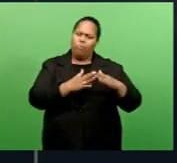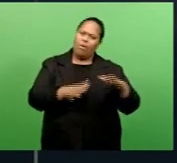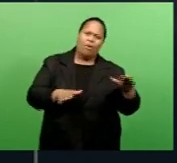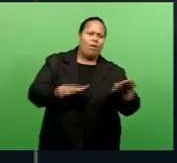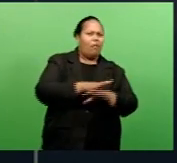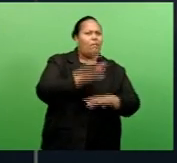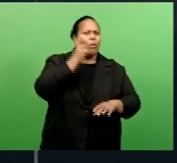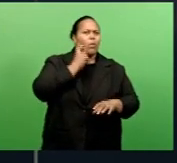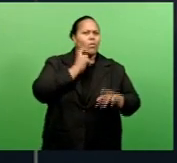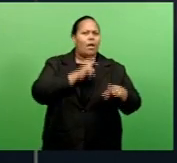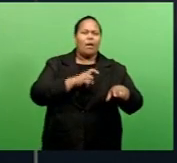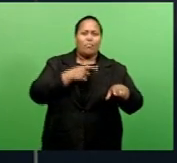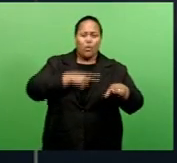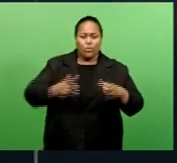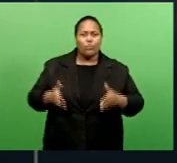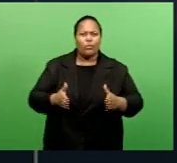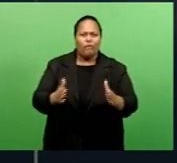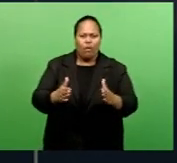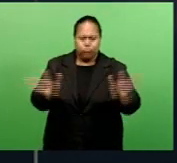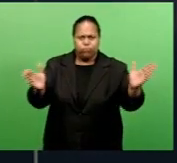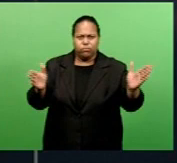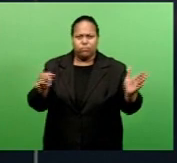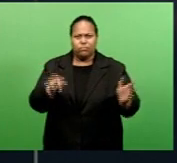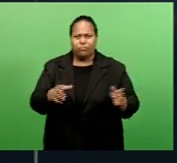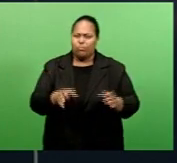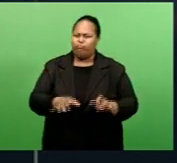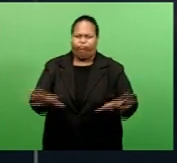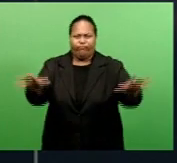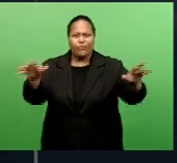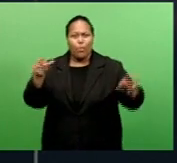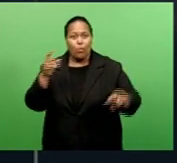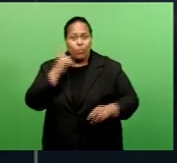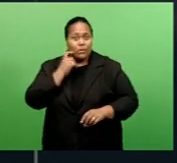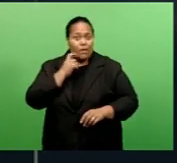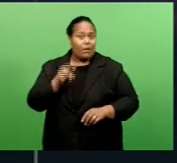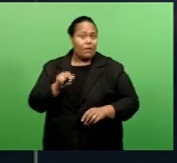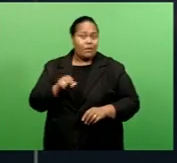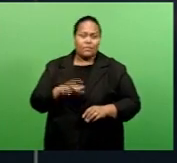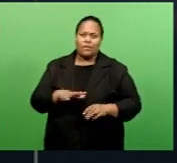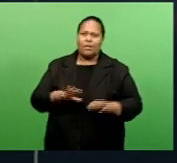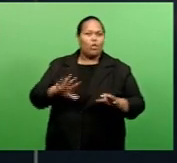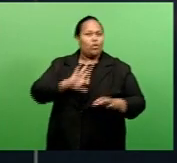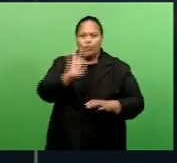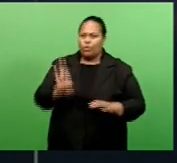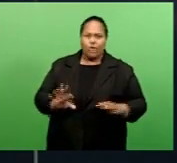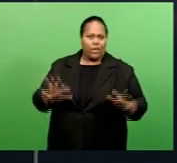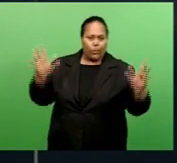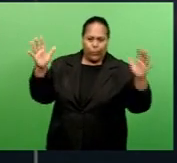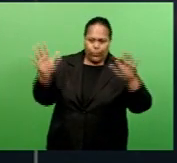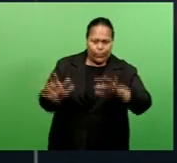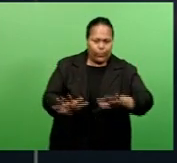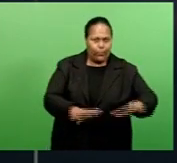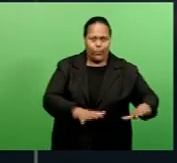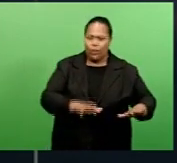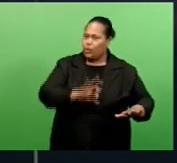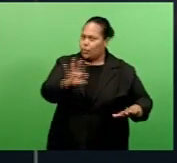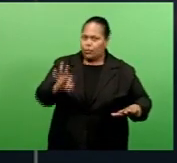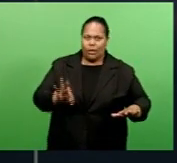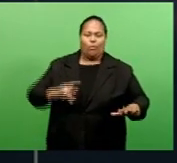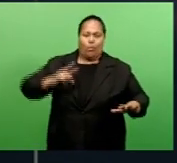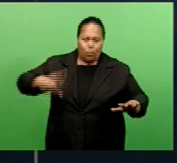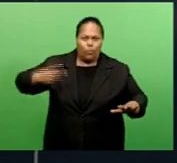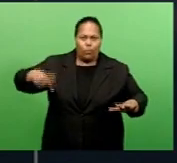after the Wainimbuka River burst its banks. Josiah Nunga reports the water level hasn't subsided due to the continuous rain in